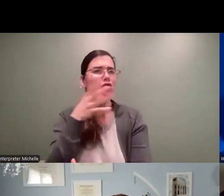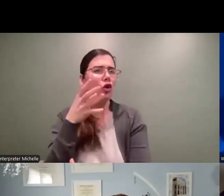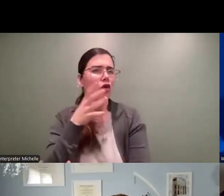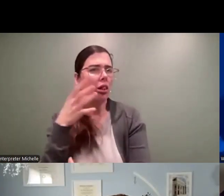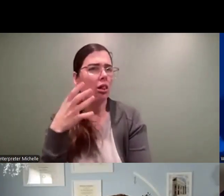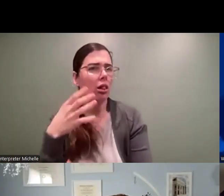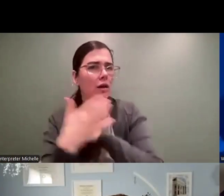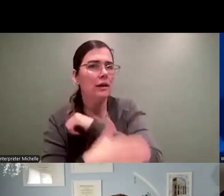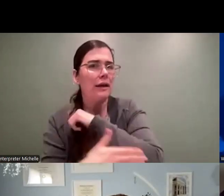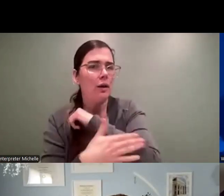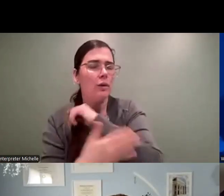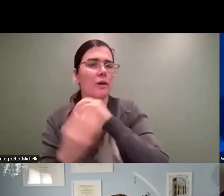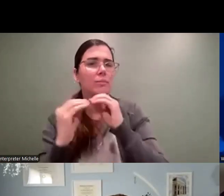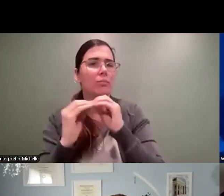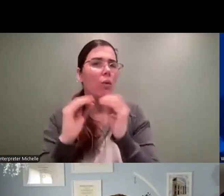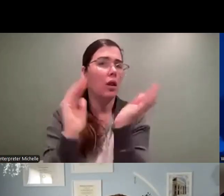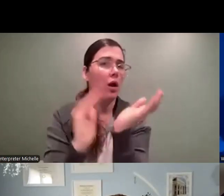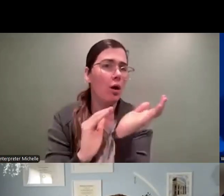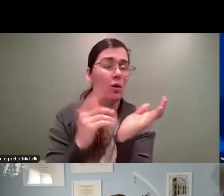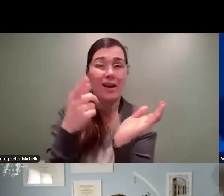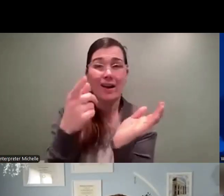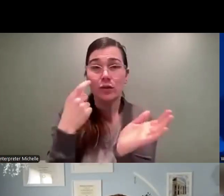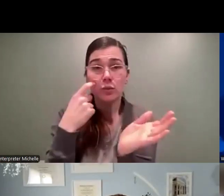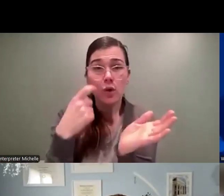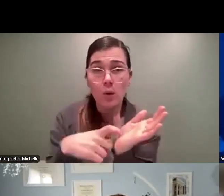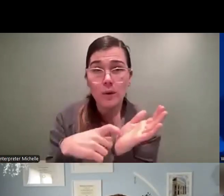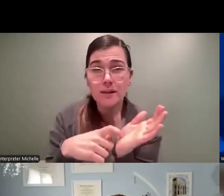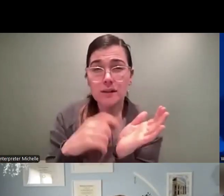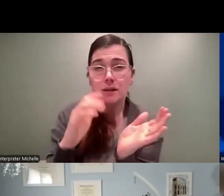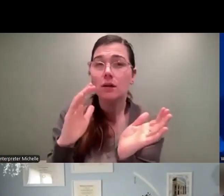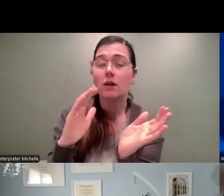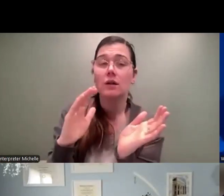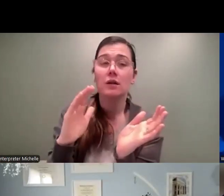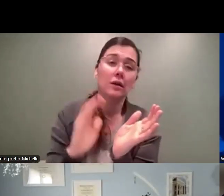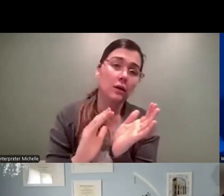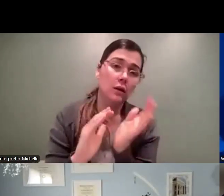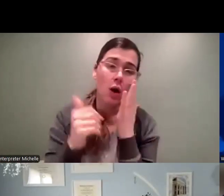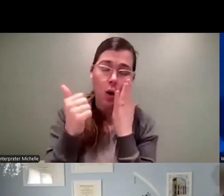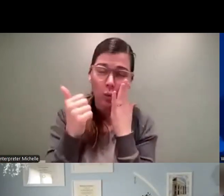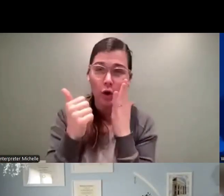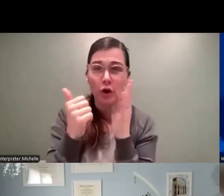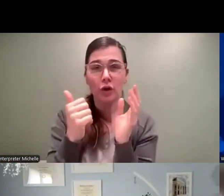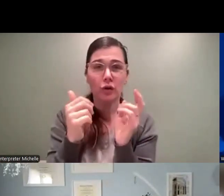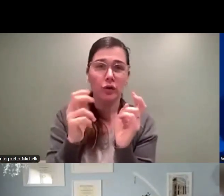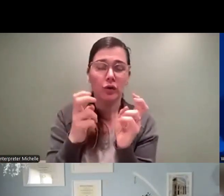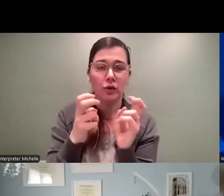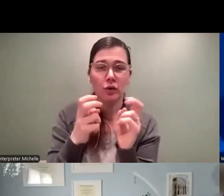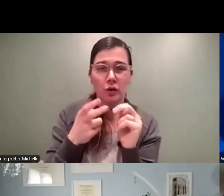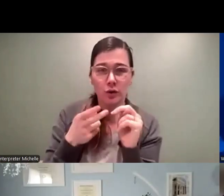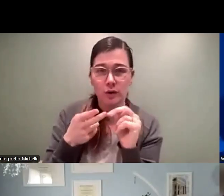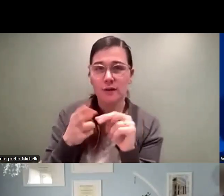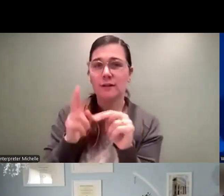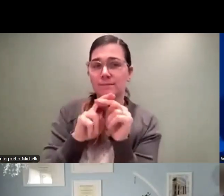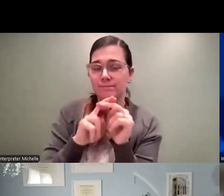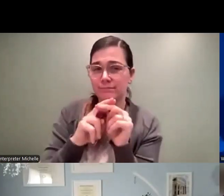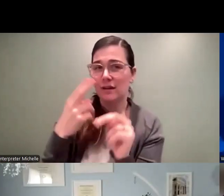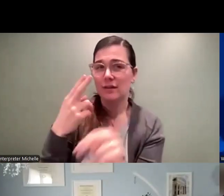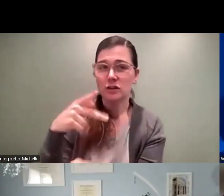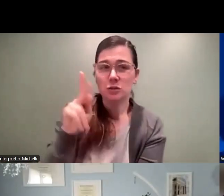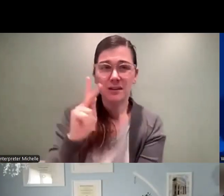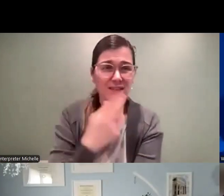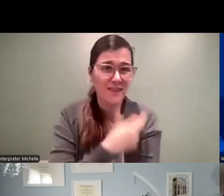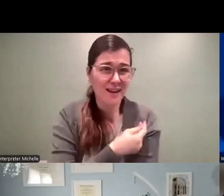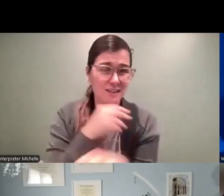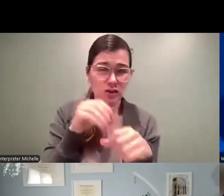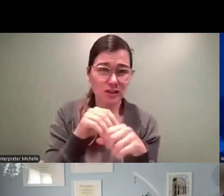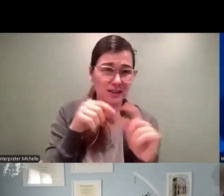you noticed that there's a lower kind of uptick of the HPV vaccination in rural